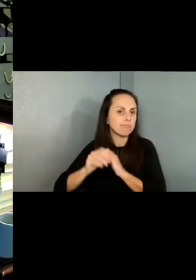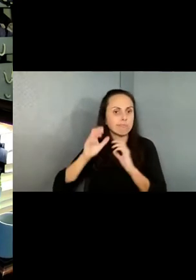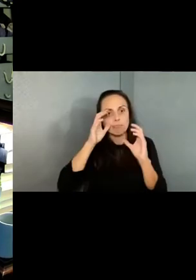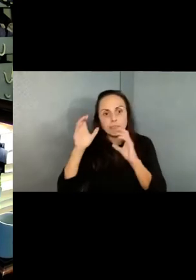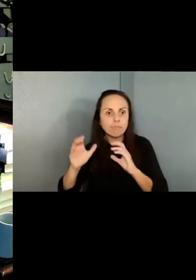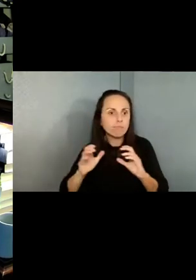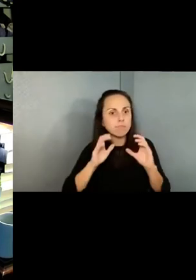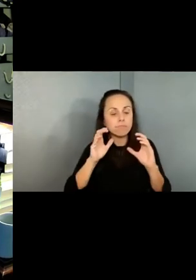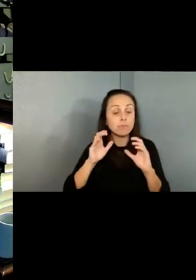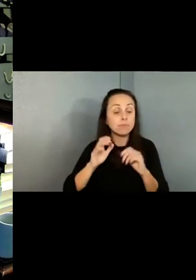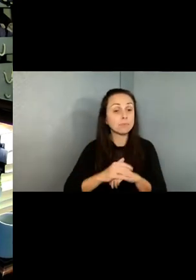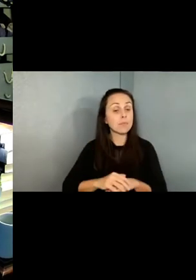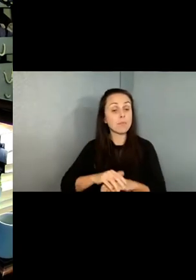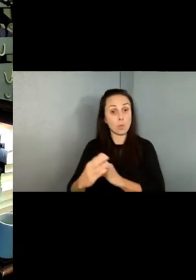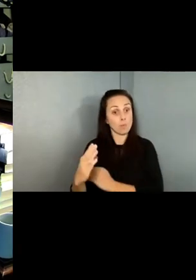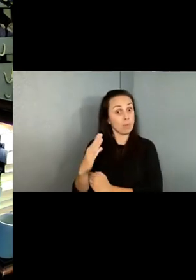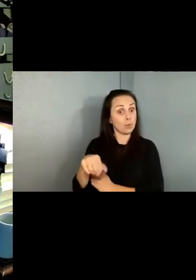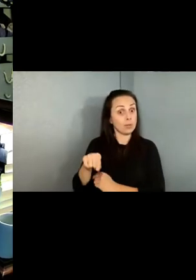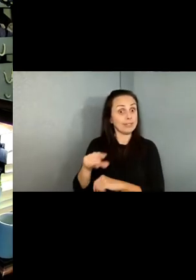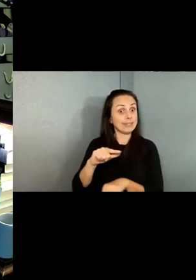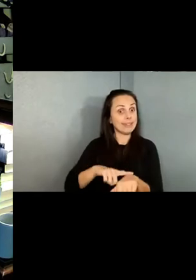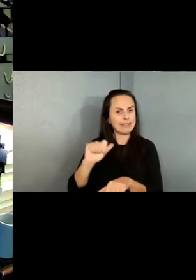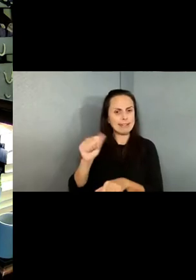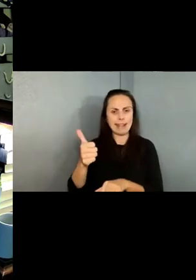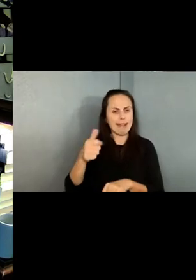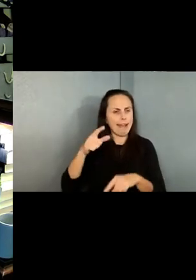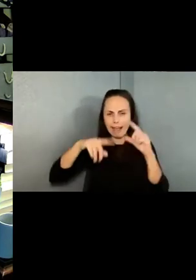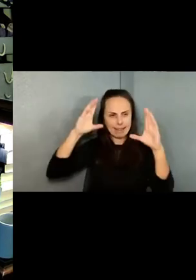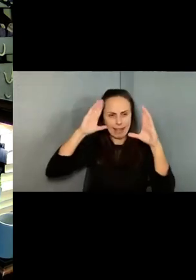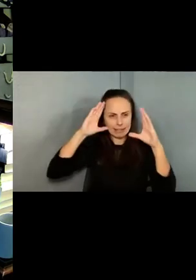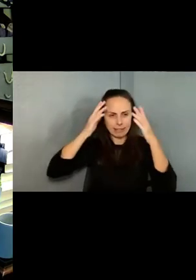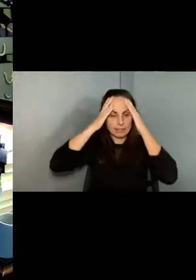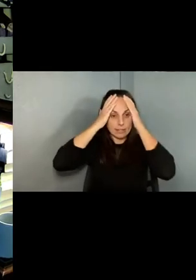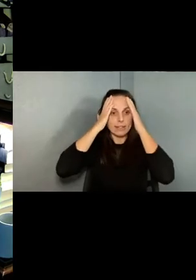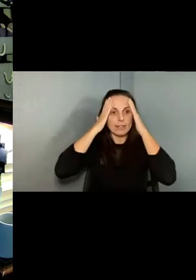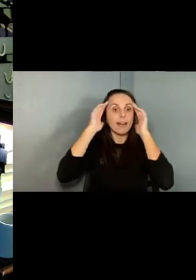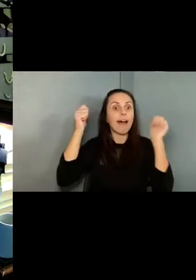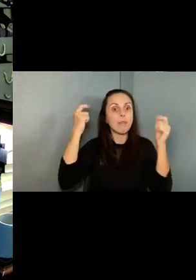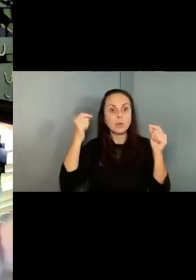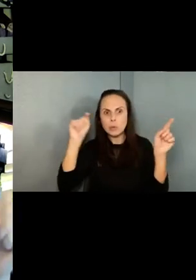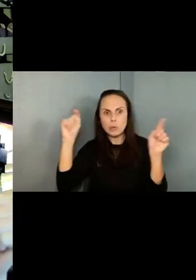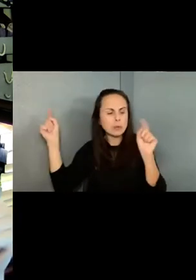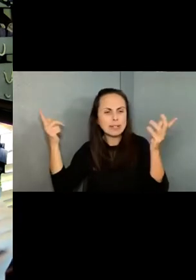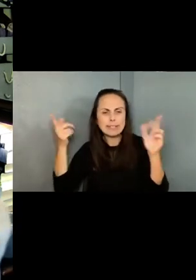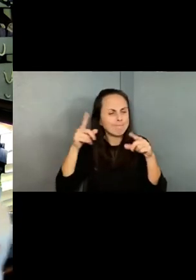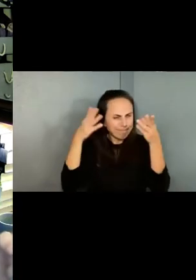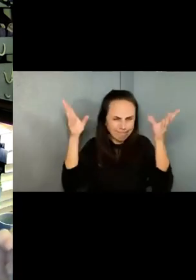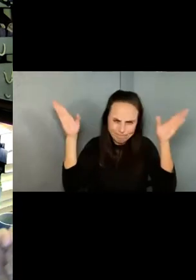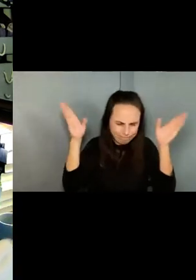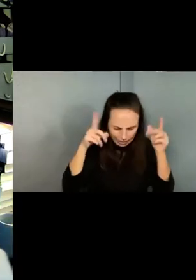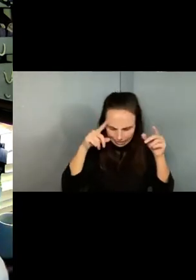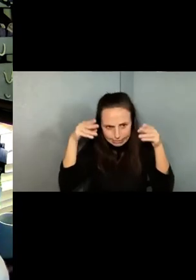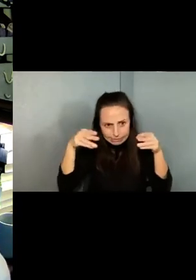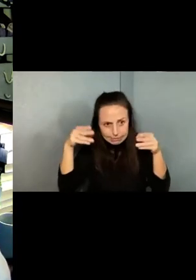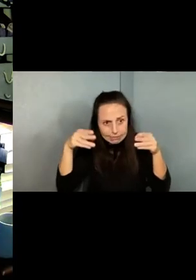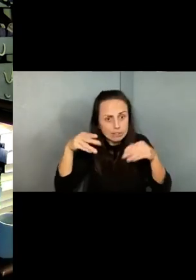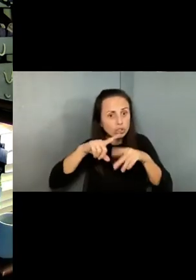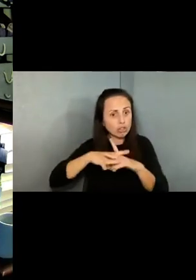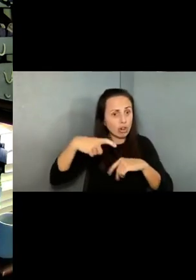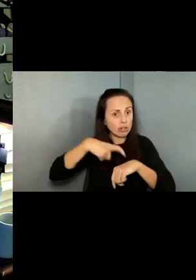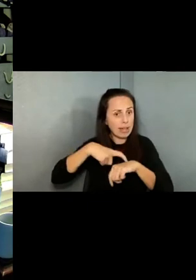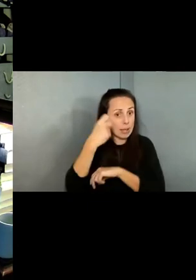From about 10 a.m. this morning, I can't concentrate on anything else because I need to pay attention to the start time, which is noon,